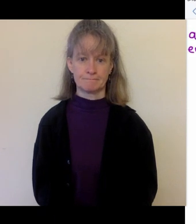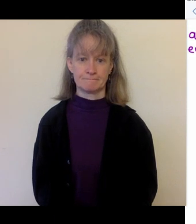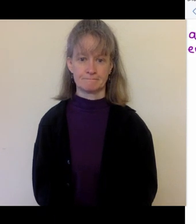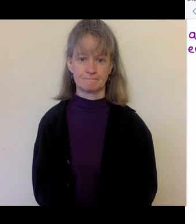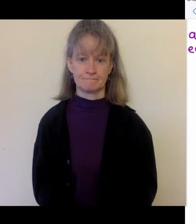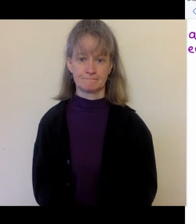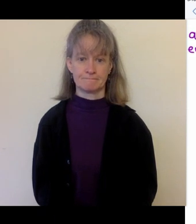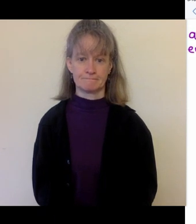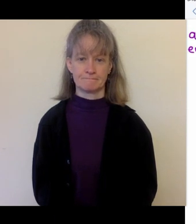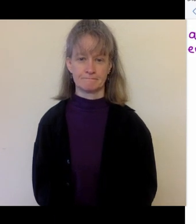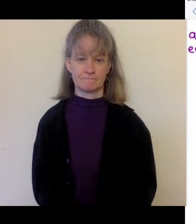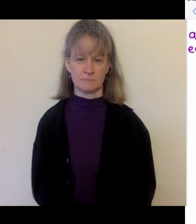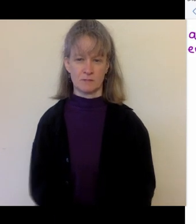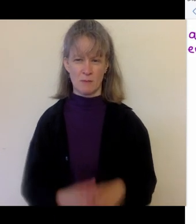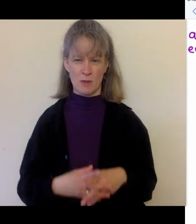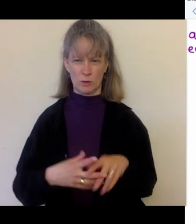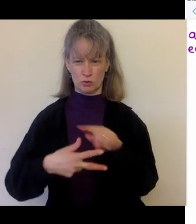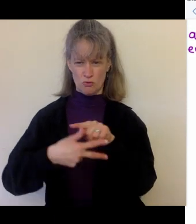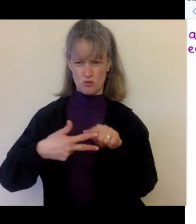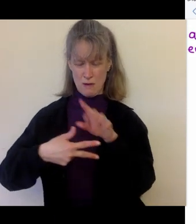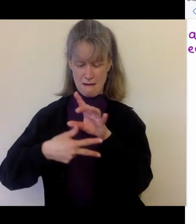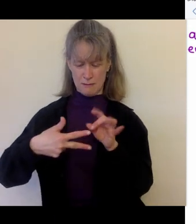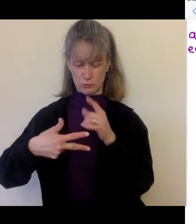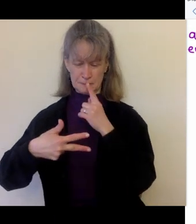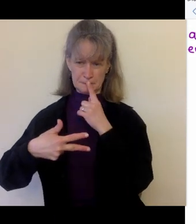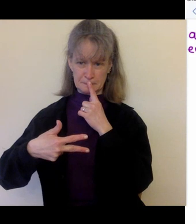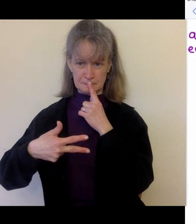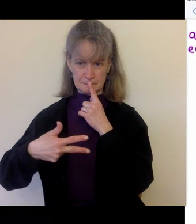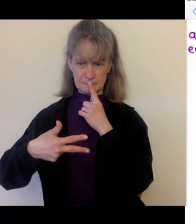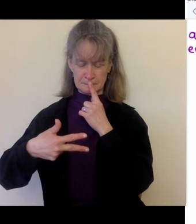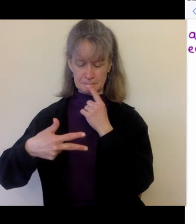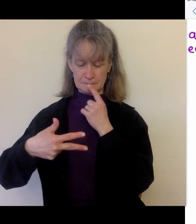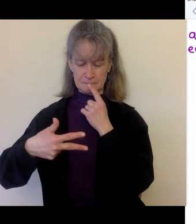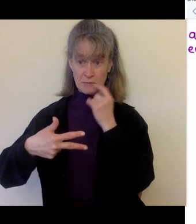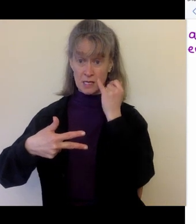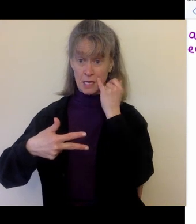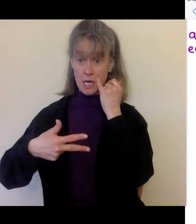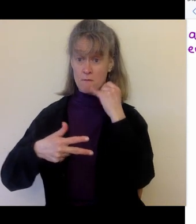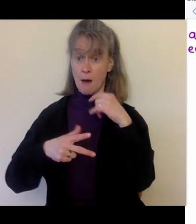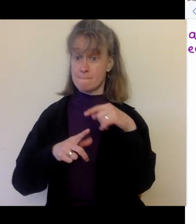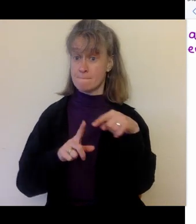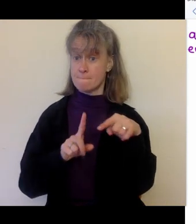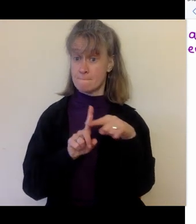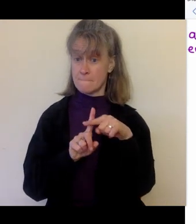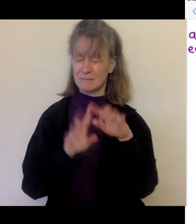Out of these options, if we had positive